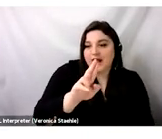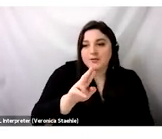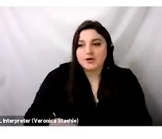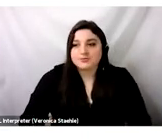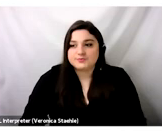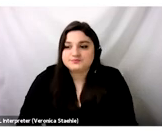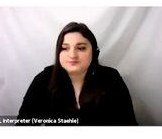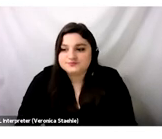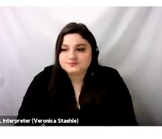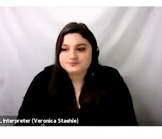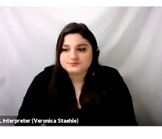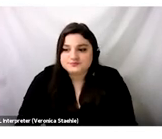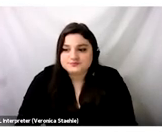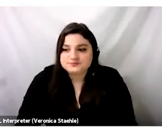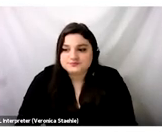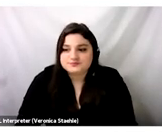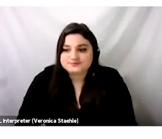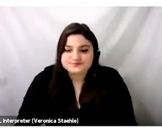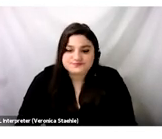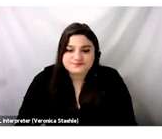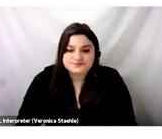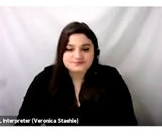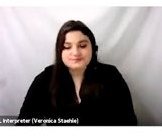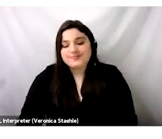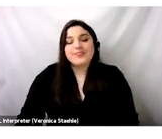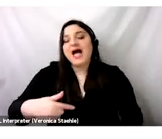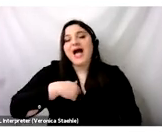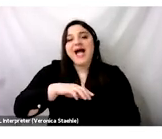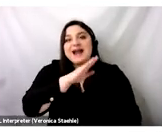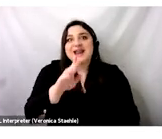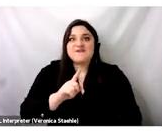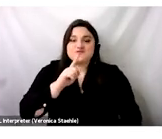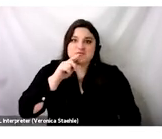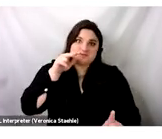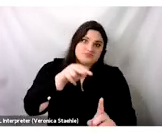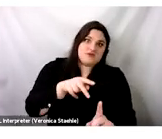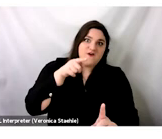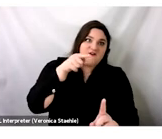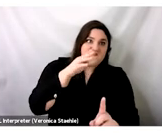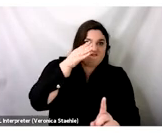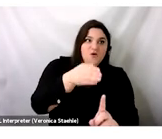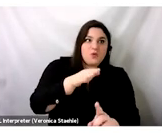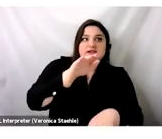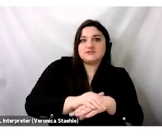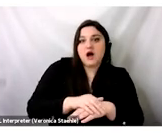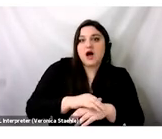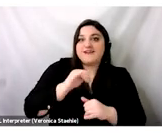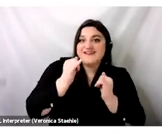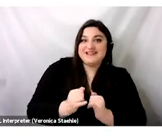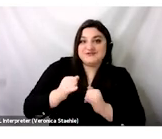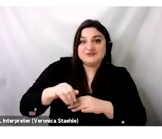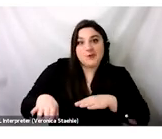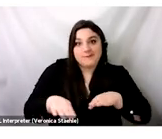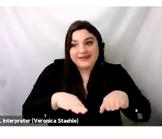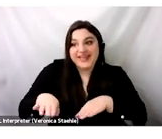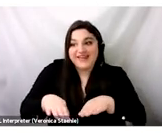even get into like individual behaviors because all of us understand like using reusables. But that is a big